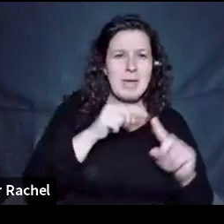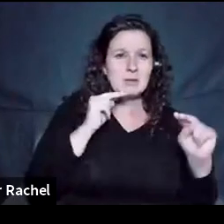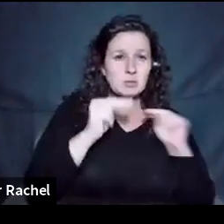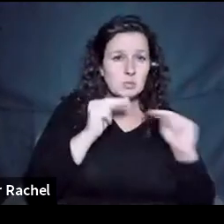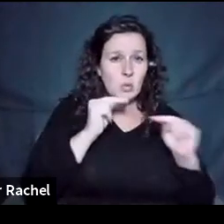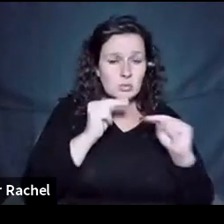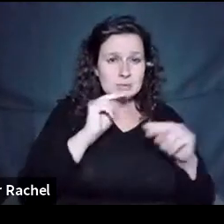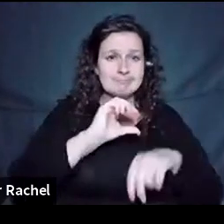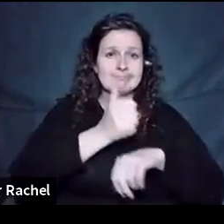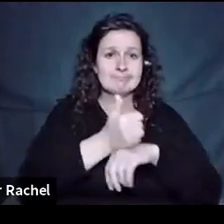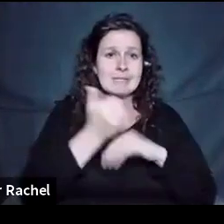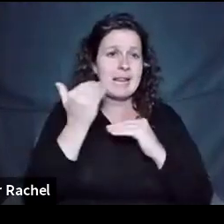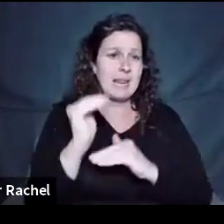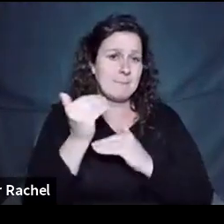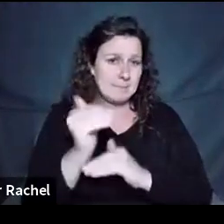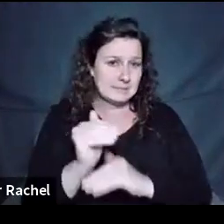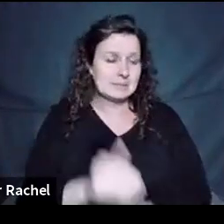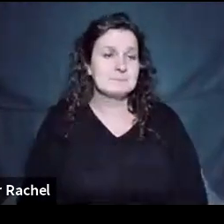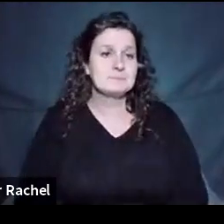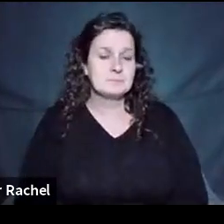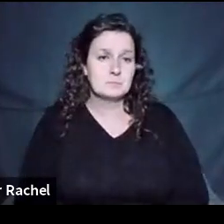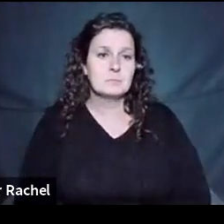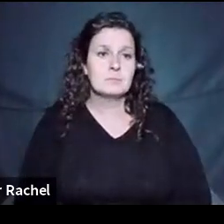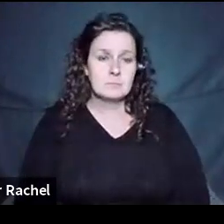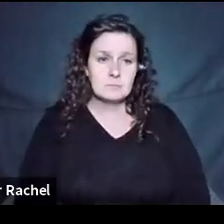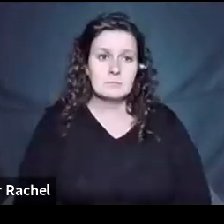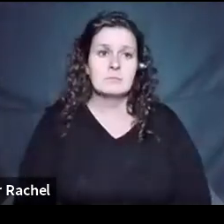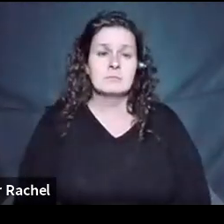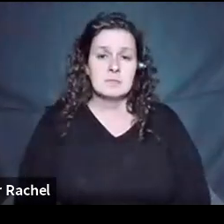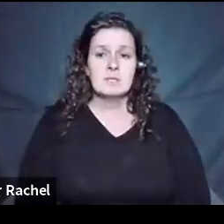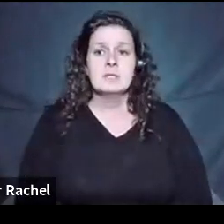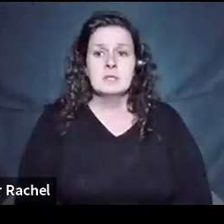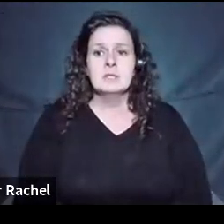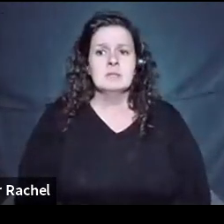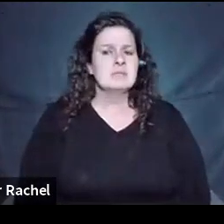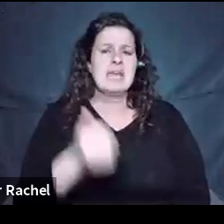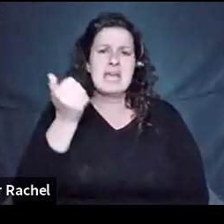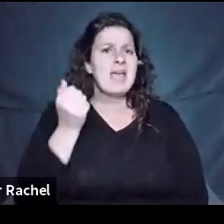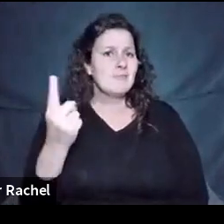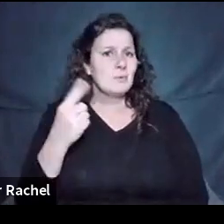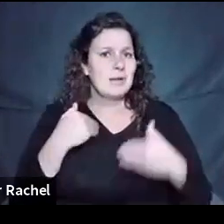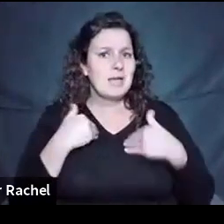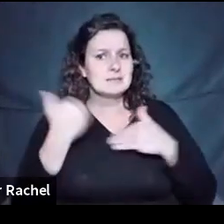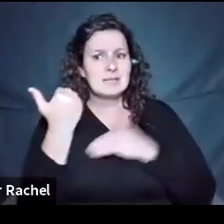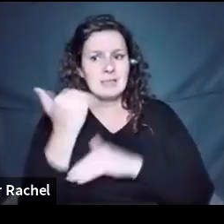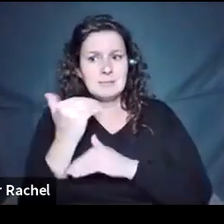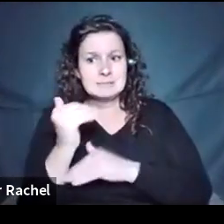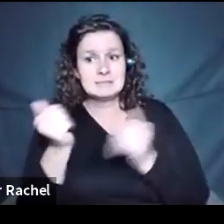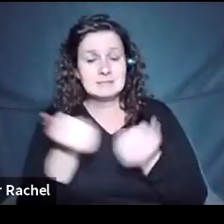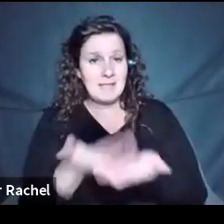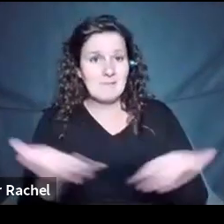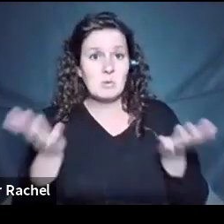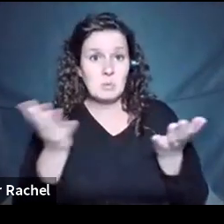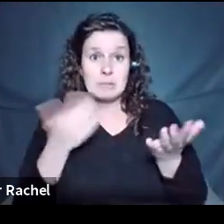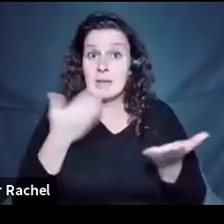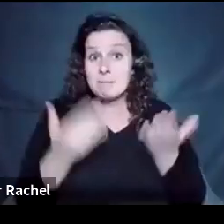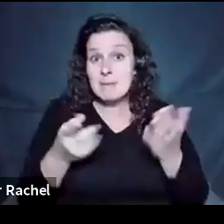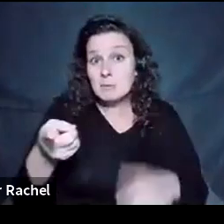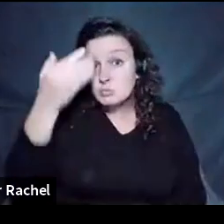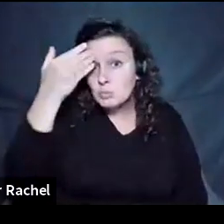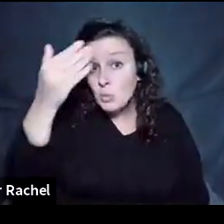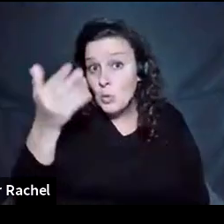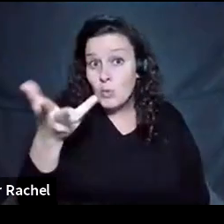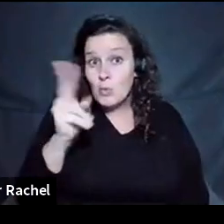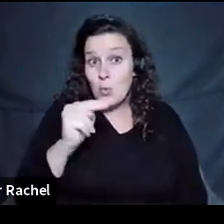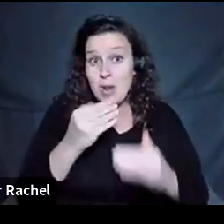and setting limits. So everyone has limits. You may just not know what your limits are